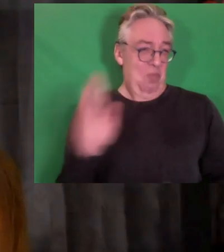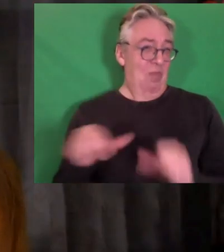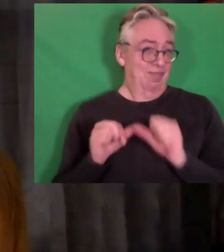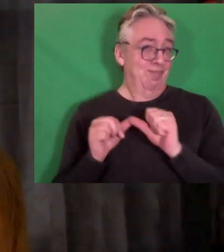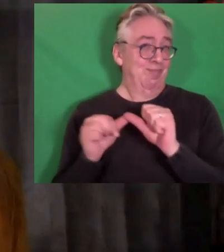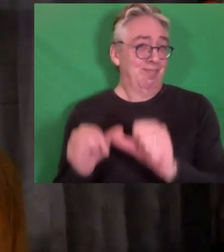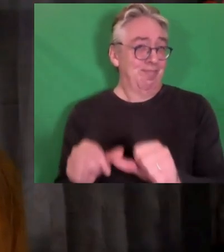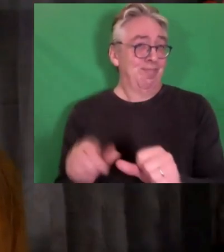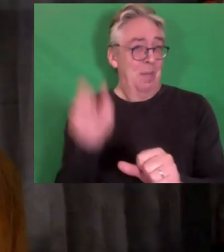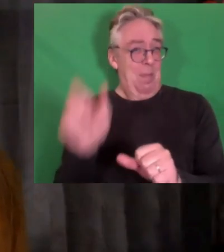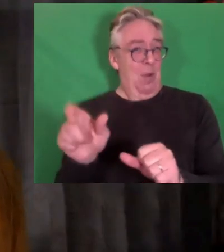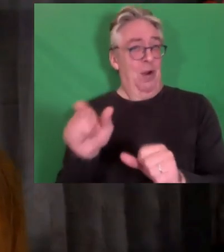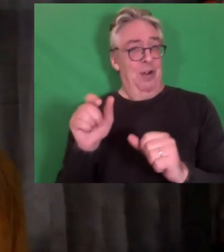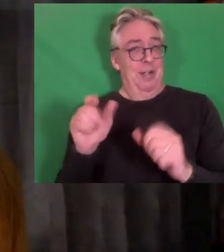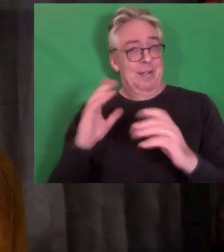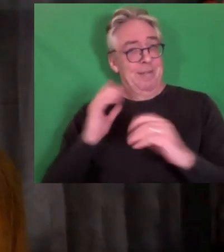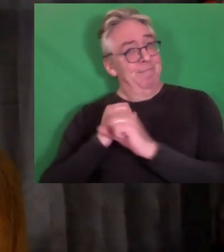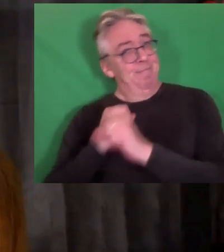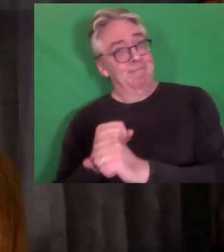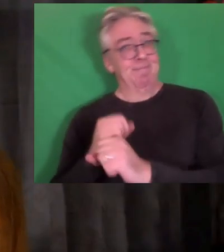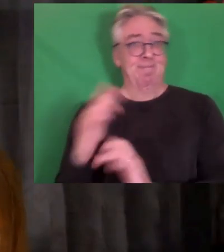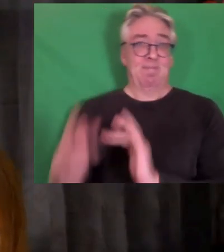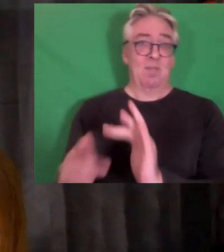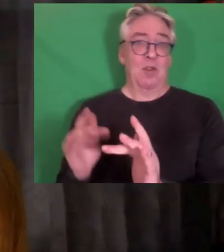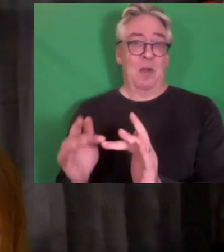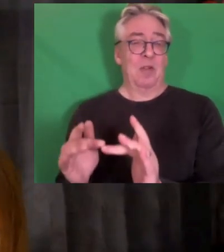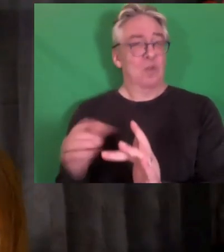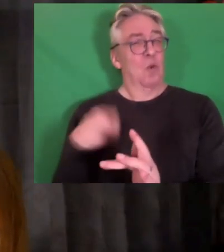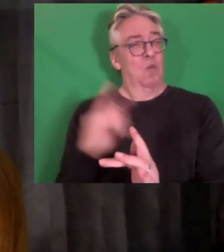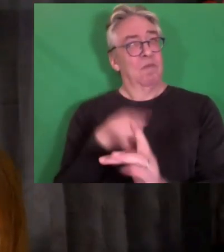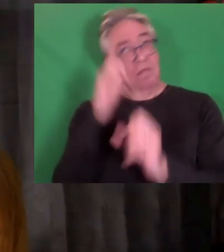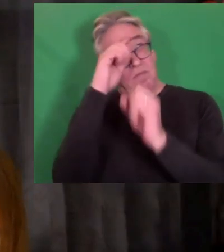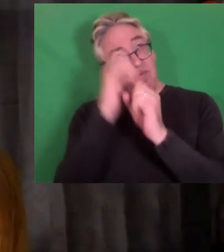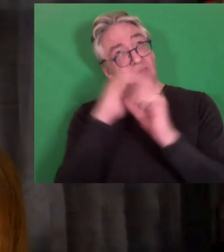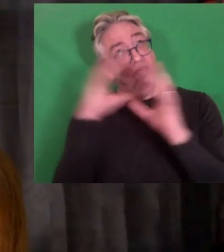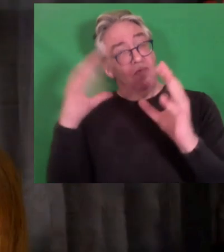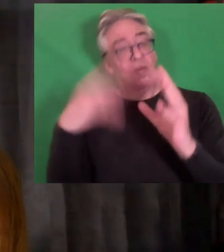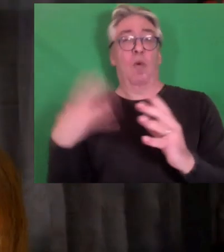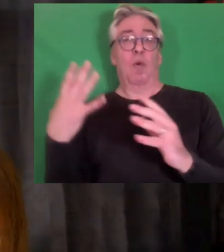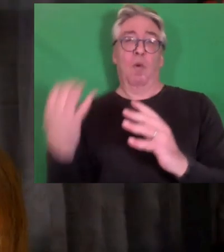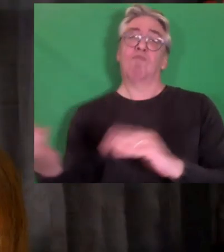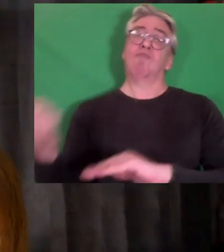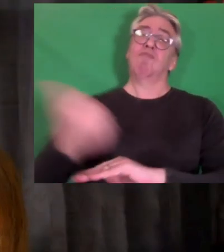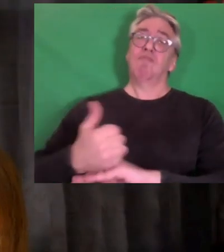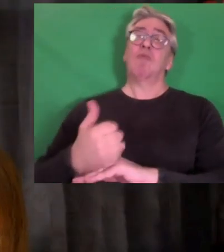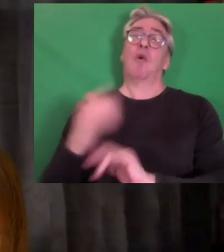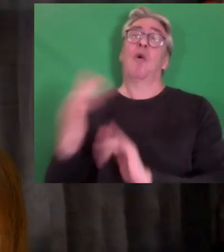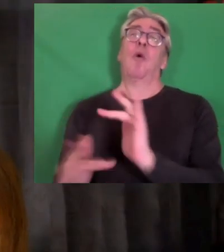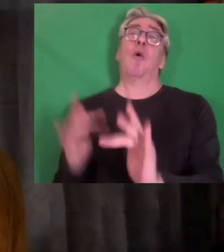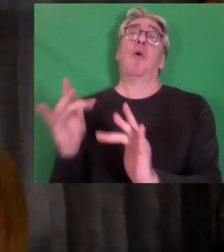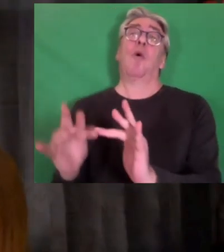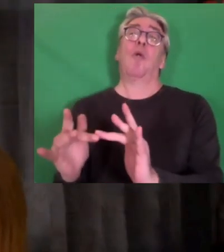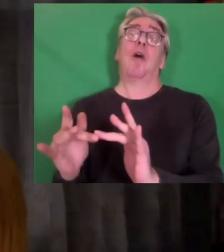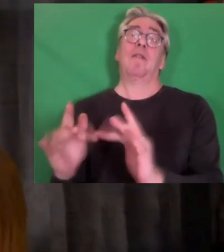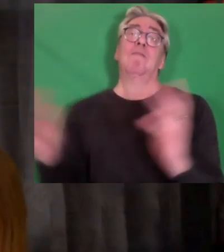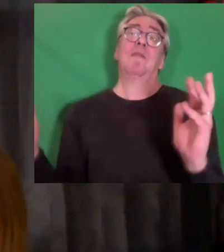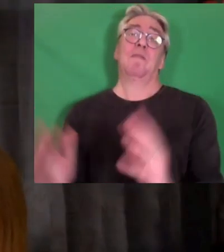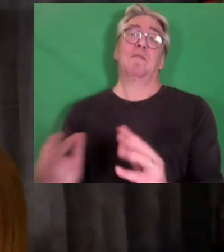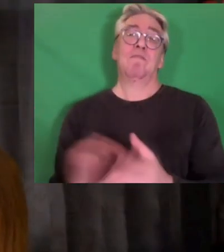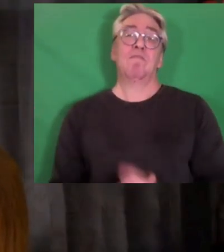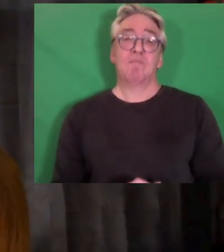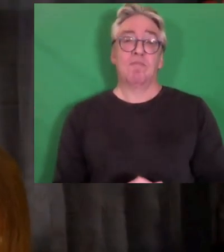extremely important that we build some kind of link between all of those people out there that just need